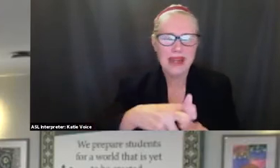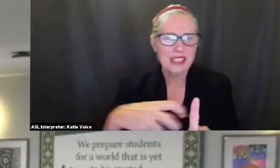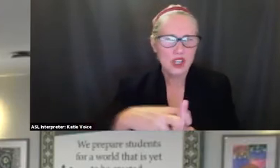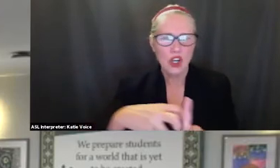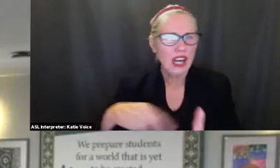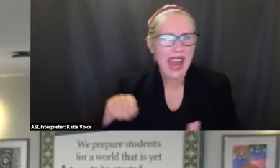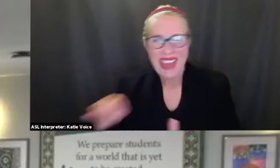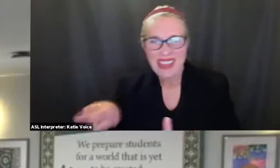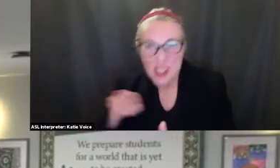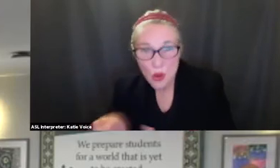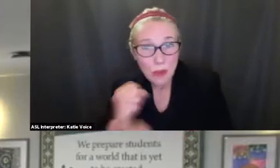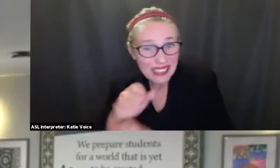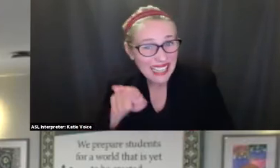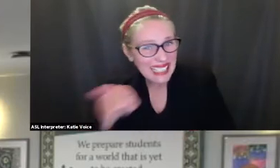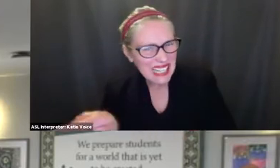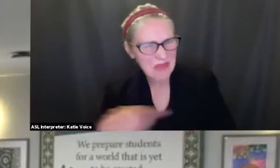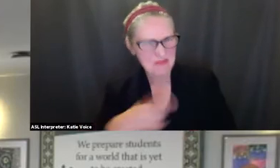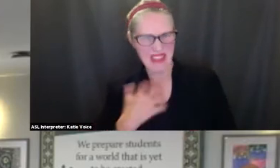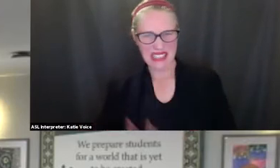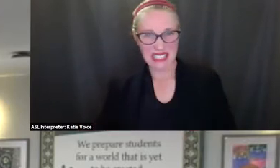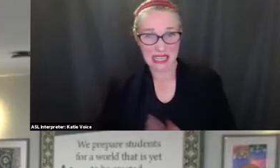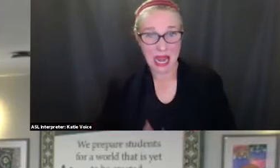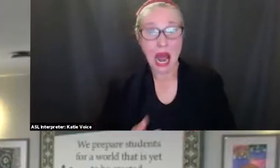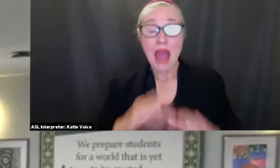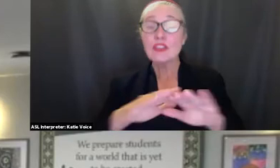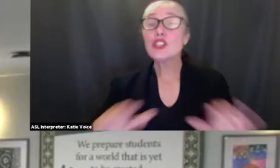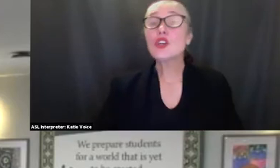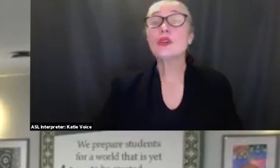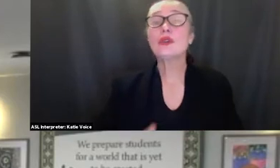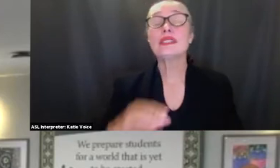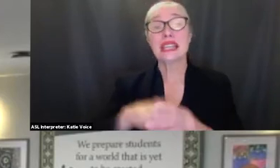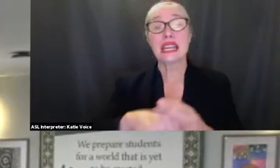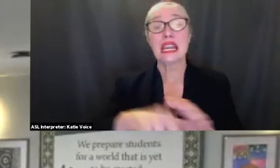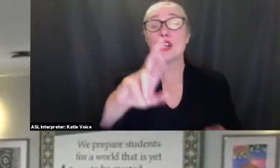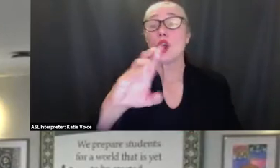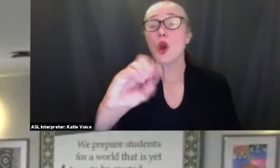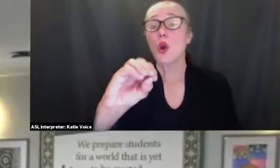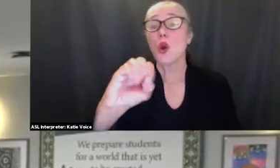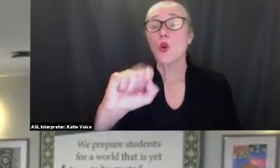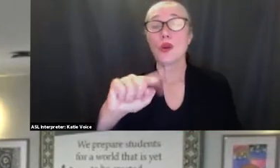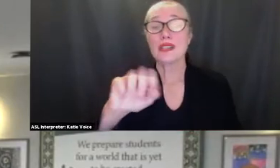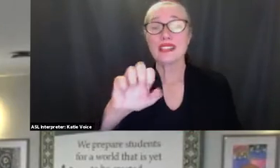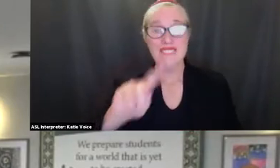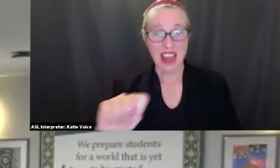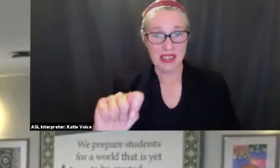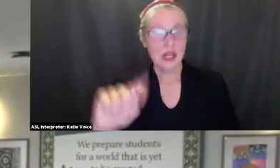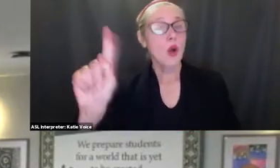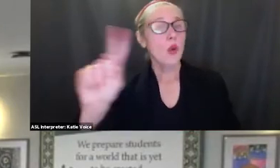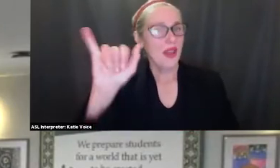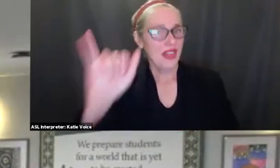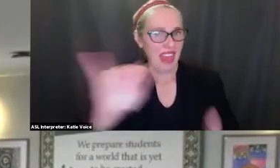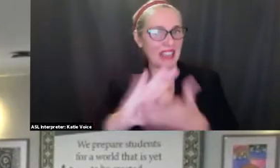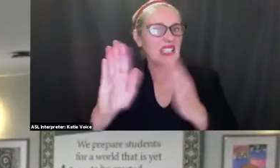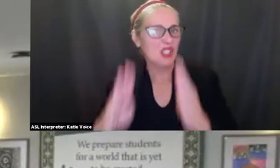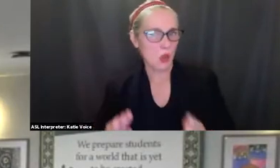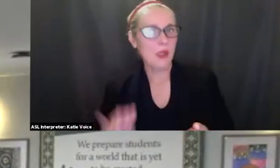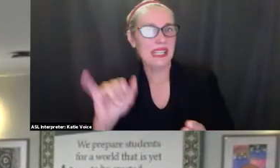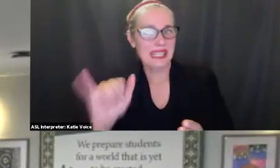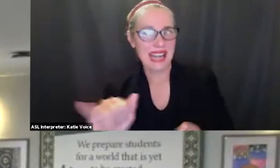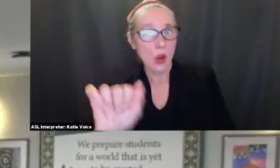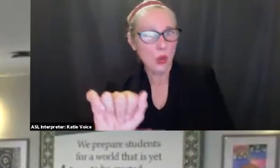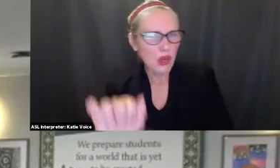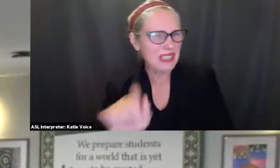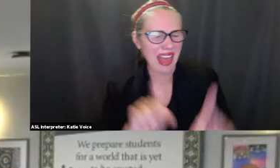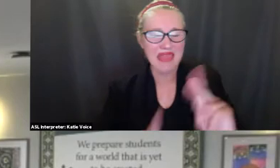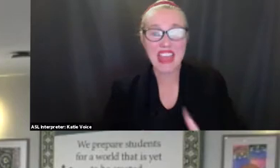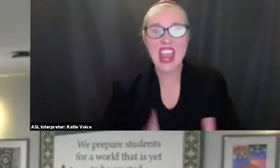i have several friends with children who are enrolled at roosevelt where the custodian now works and they are livid that there is a predator on campus with their babies